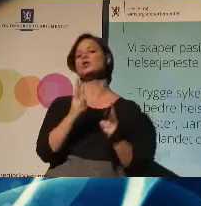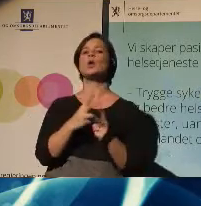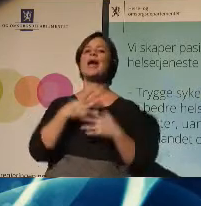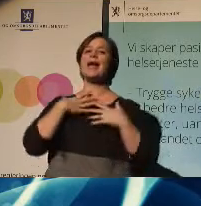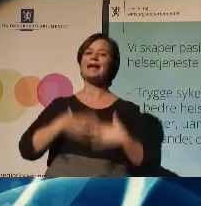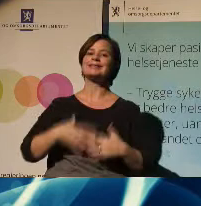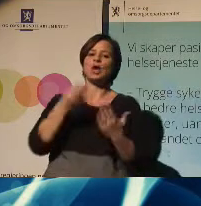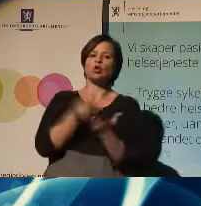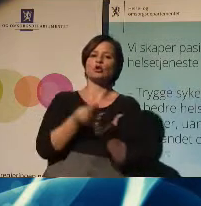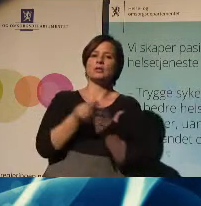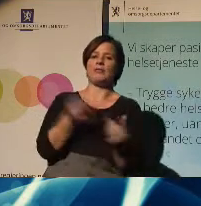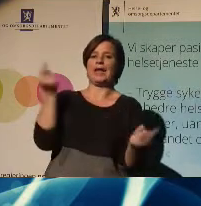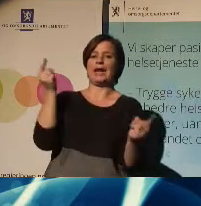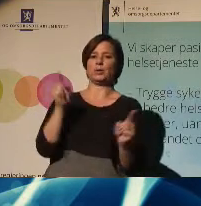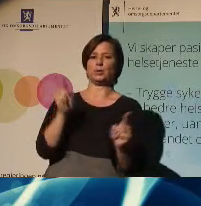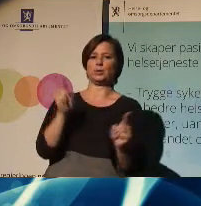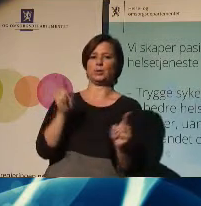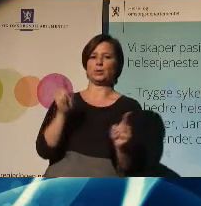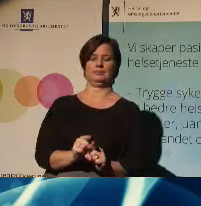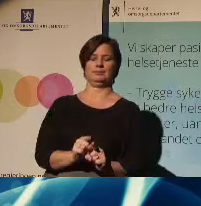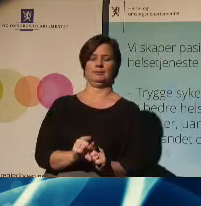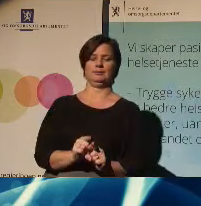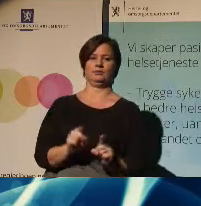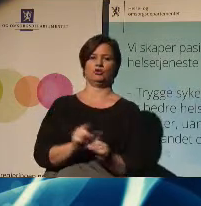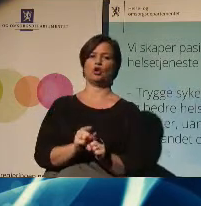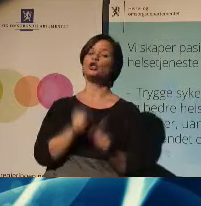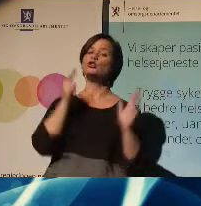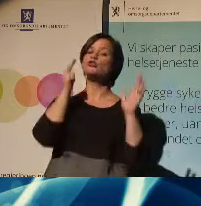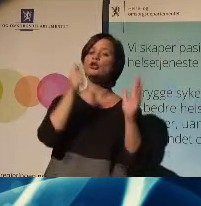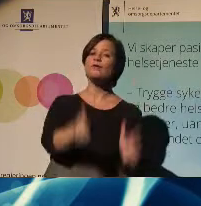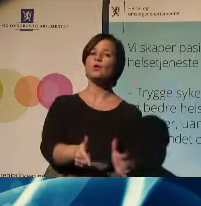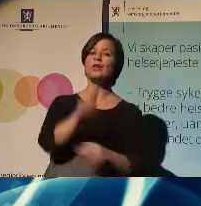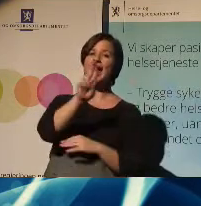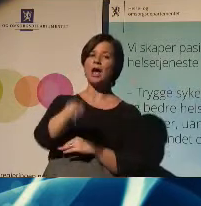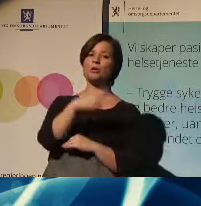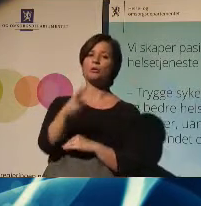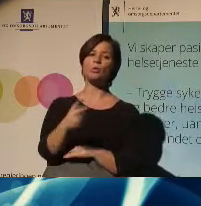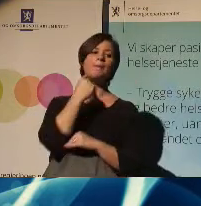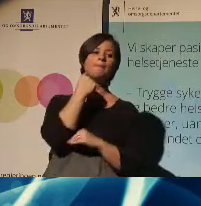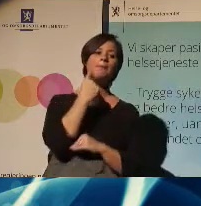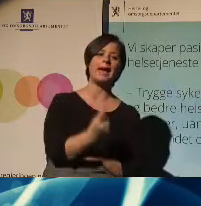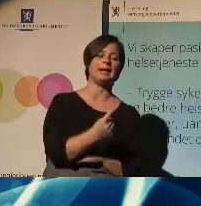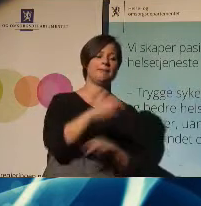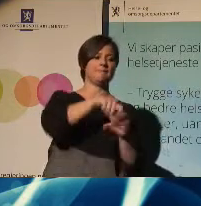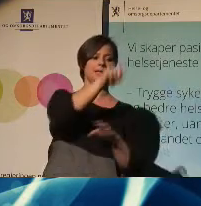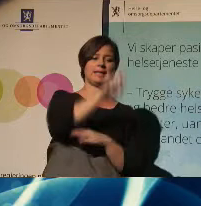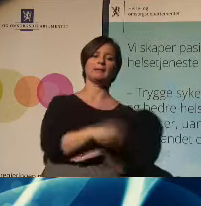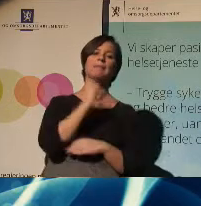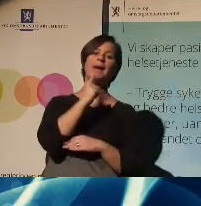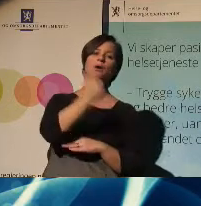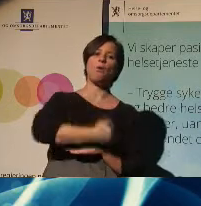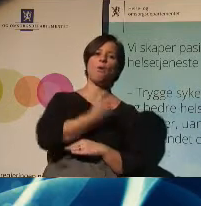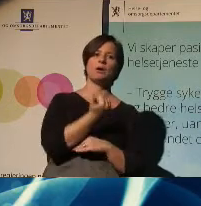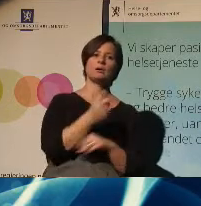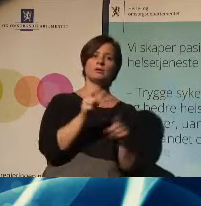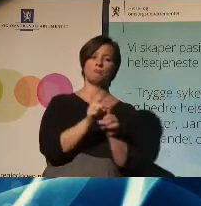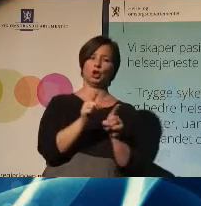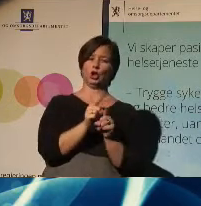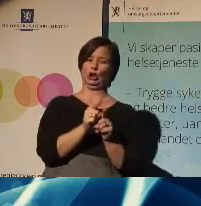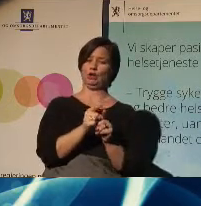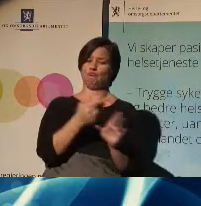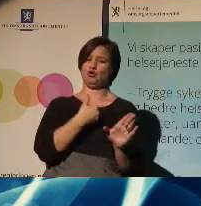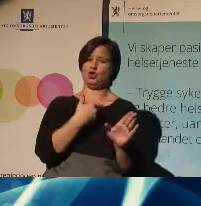down. And this is about 700 euros per patient per year, which is between 20 and 30 million